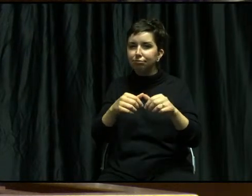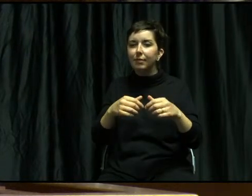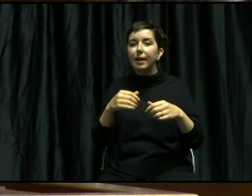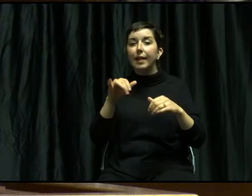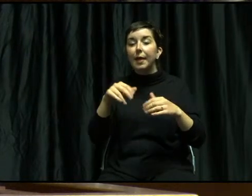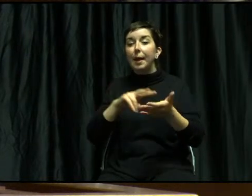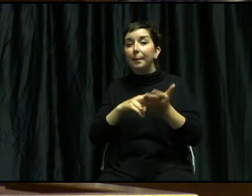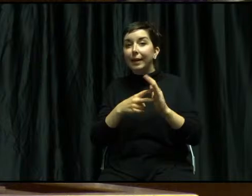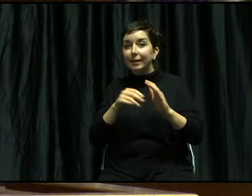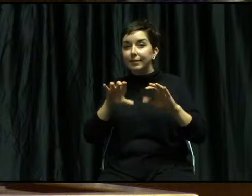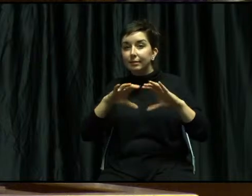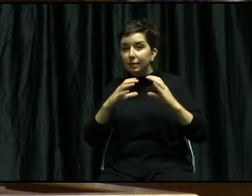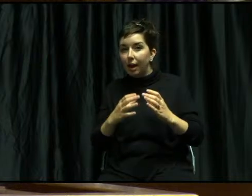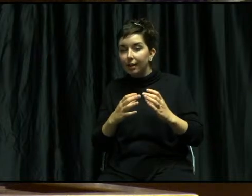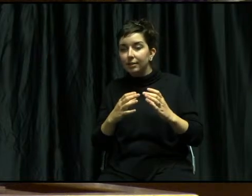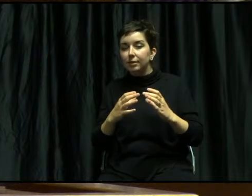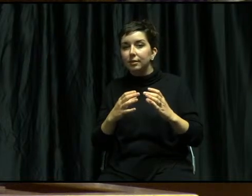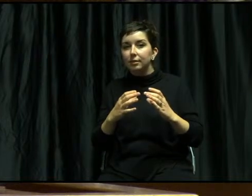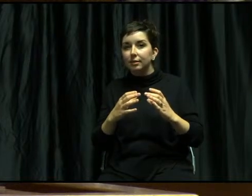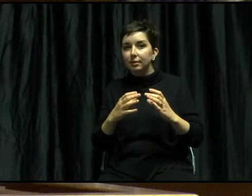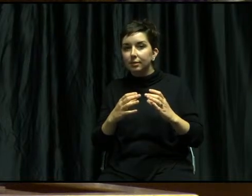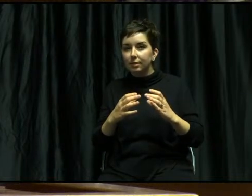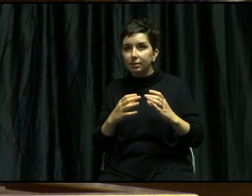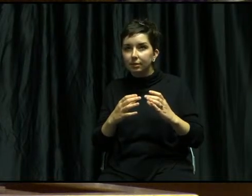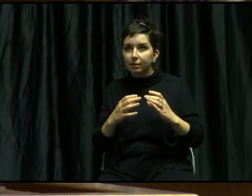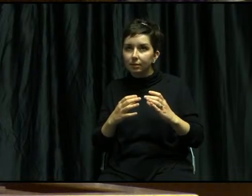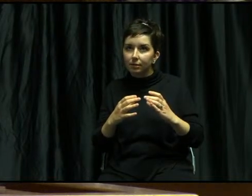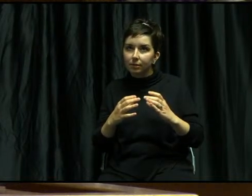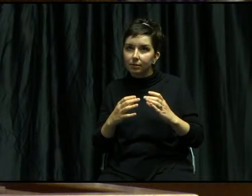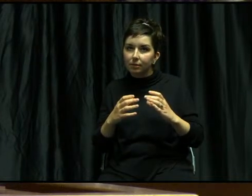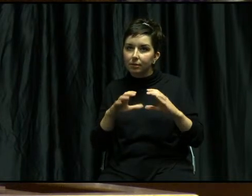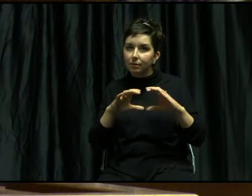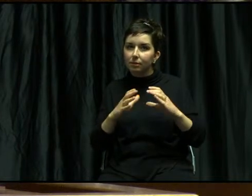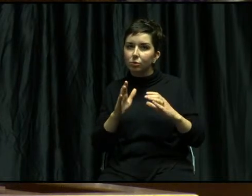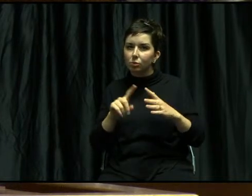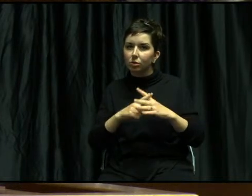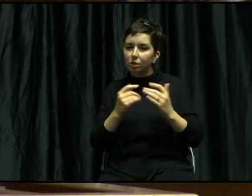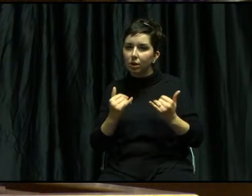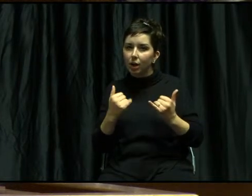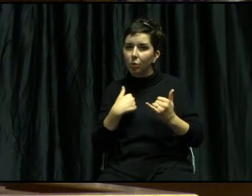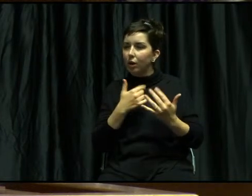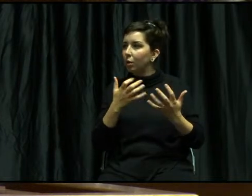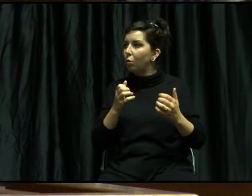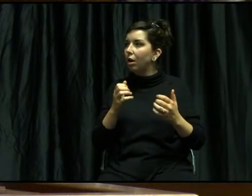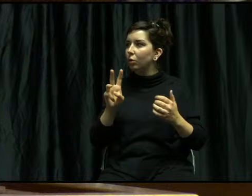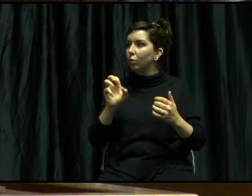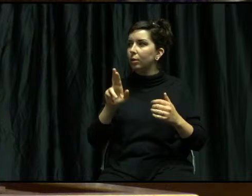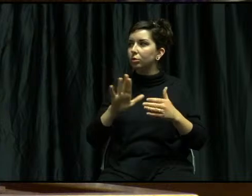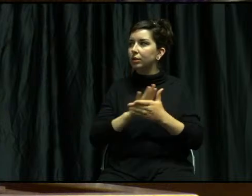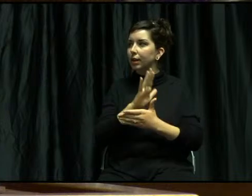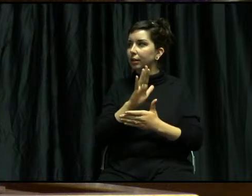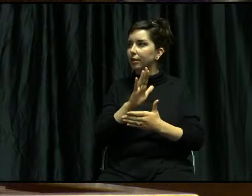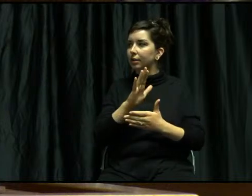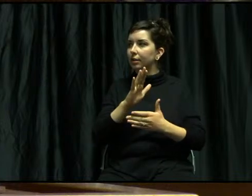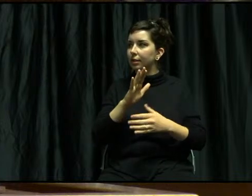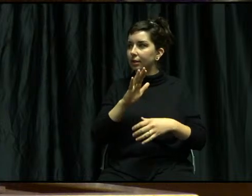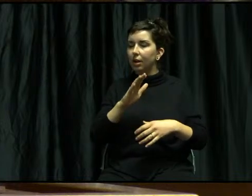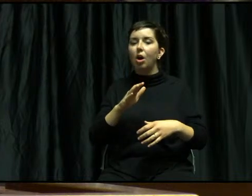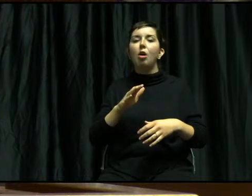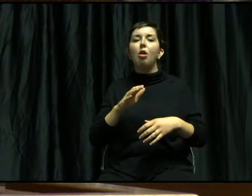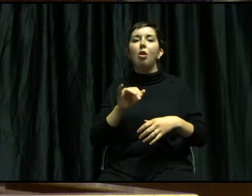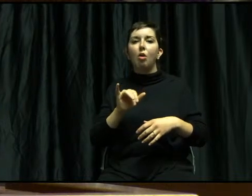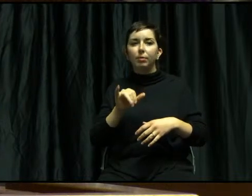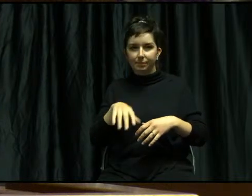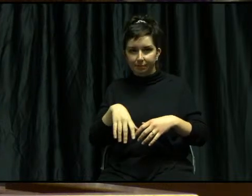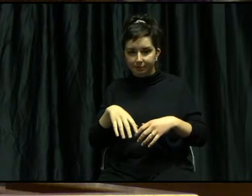that classes and hard work are over and the fun starts now. We want you to stay involved and create some amazing memories with Weber State